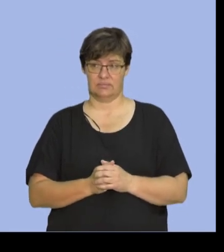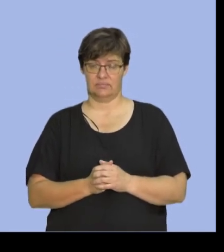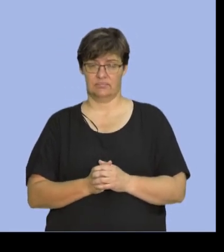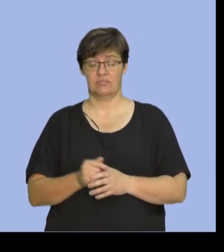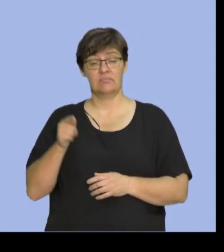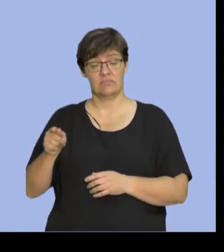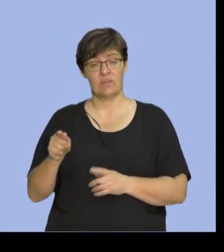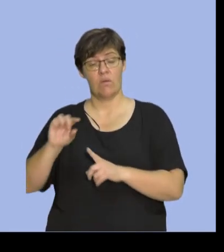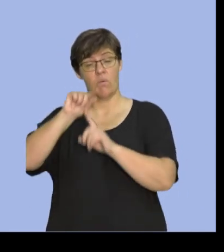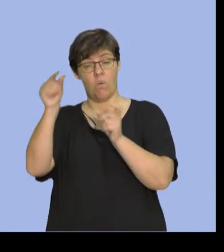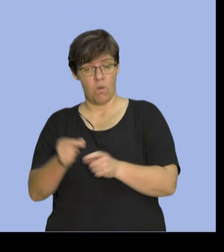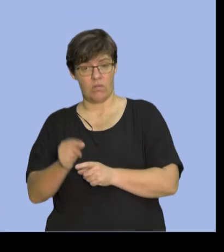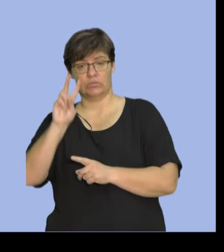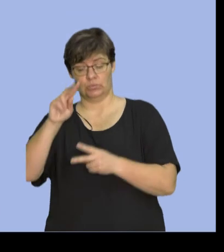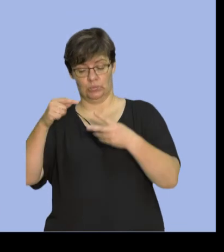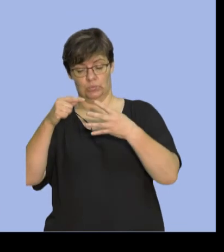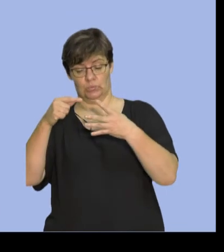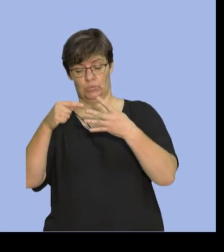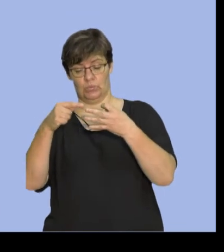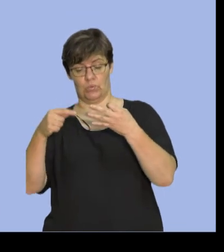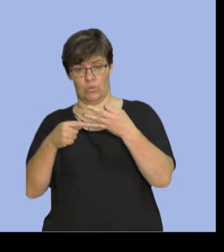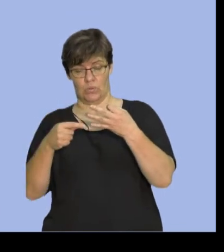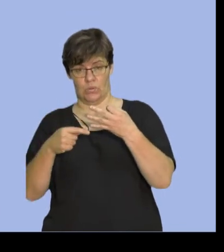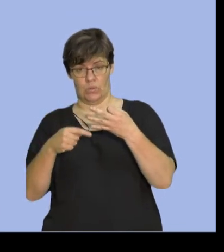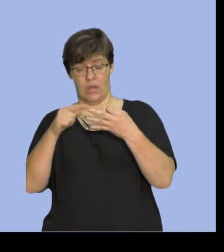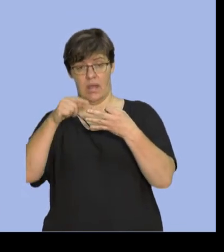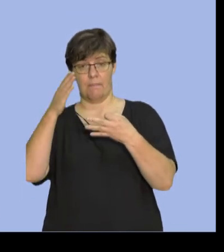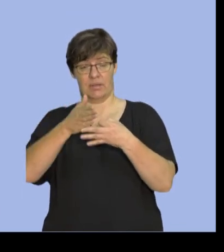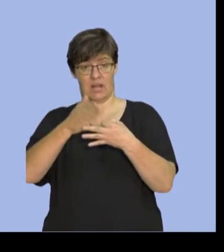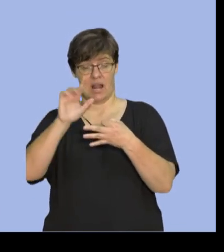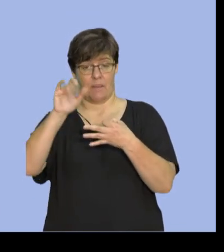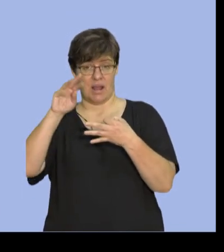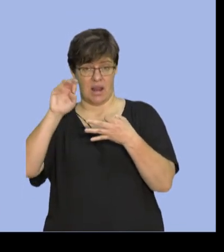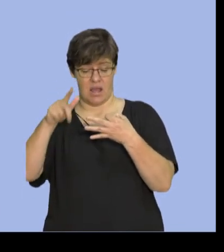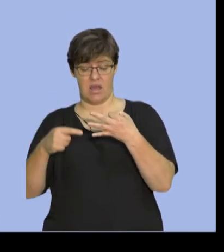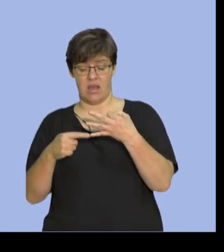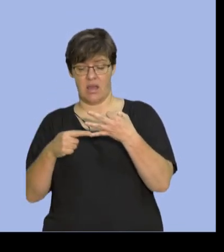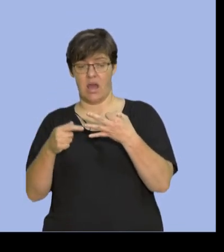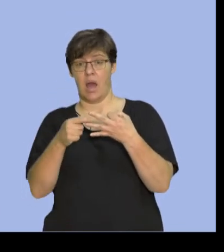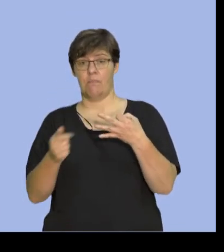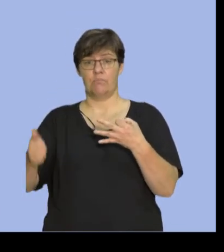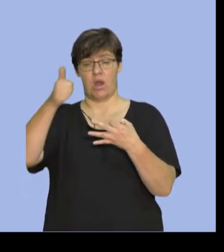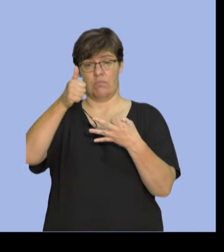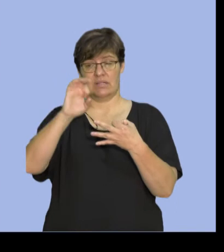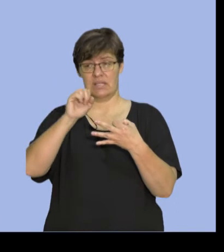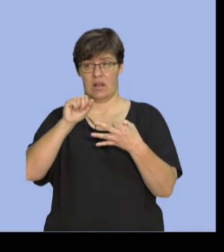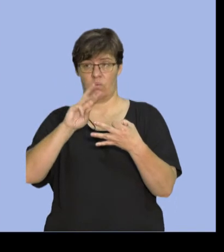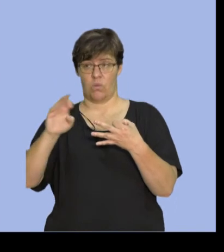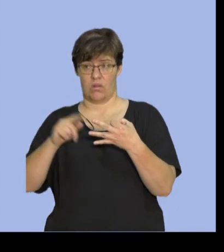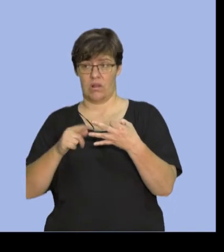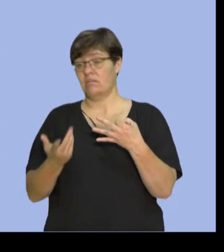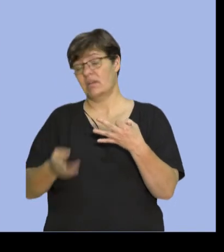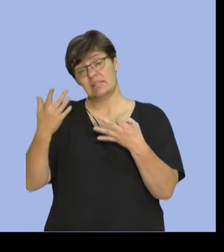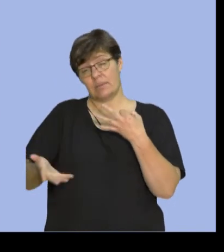The cell wall is made up of two layers, a middle lamella and a primary cell wall, and sometimes a